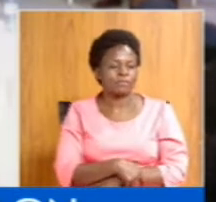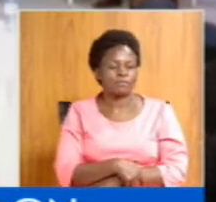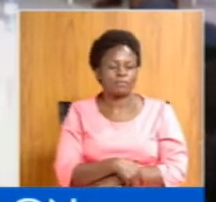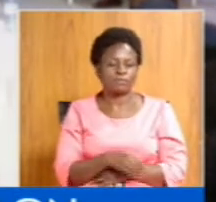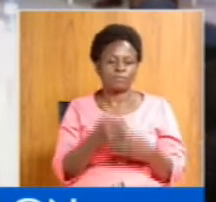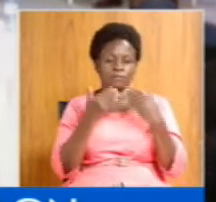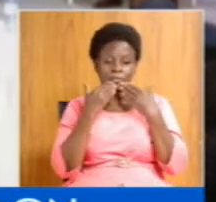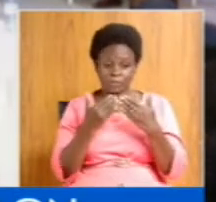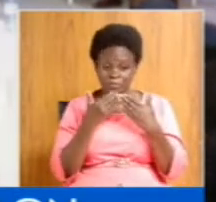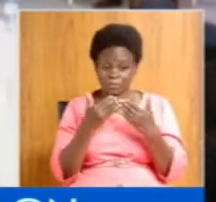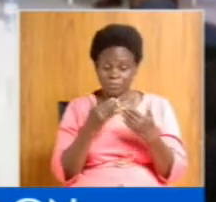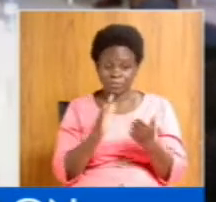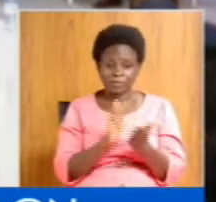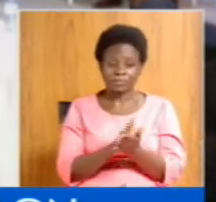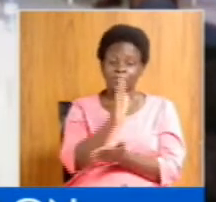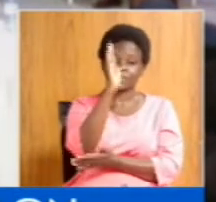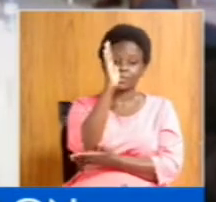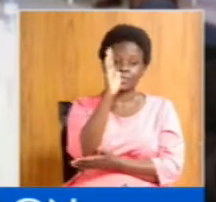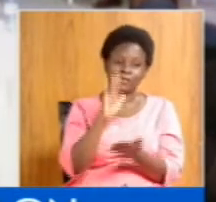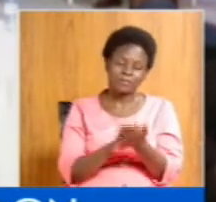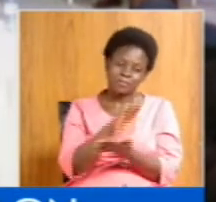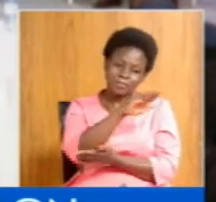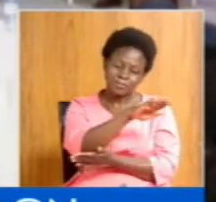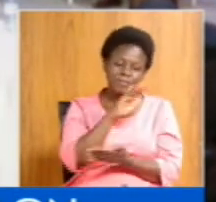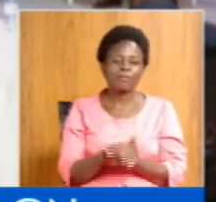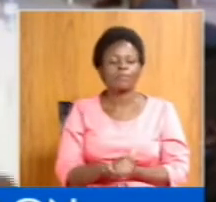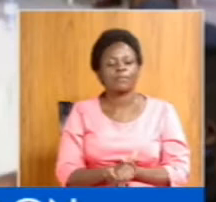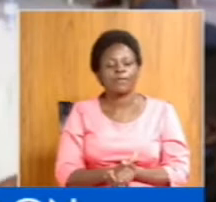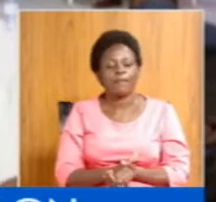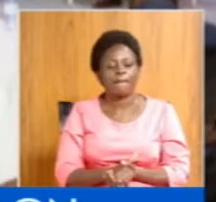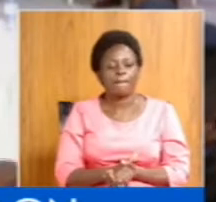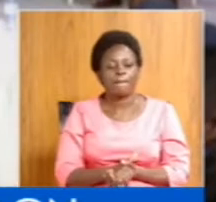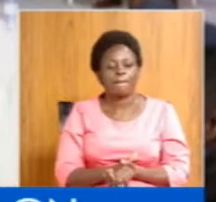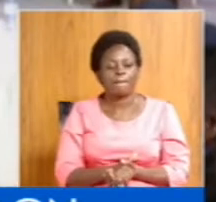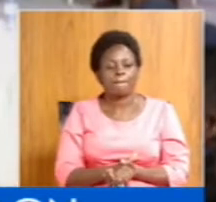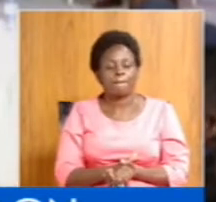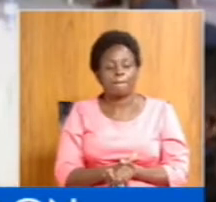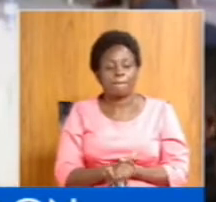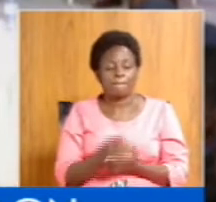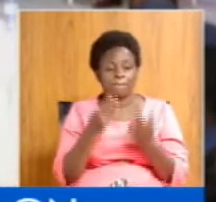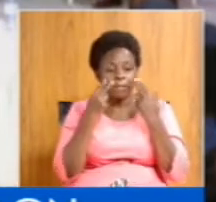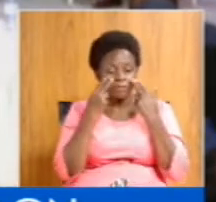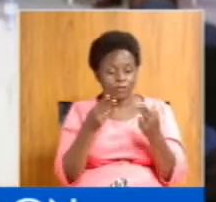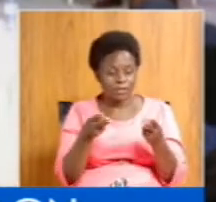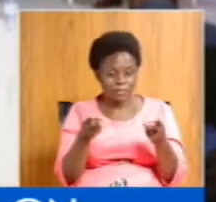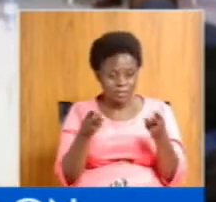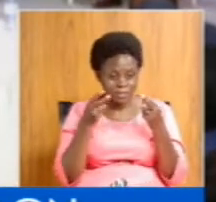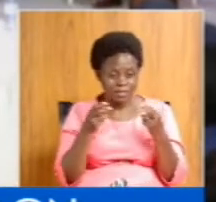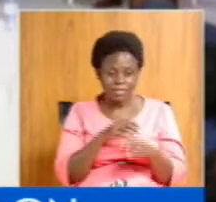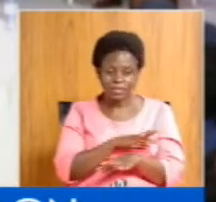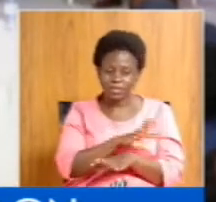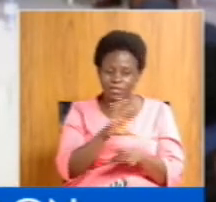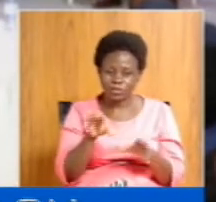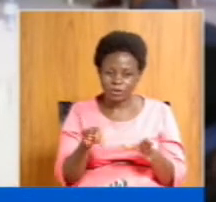thanks good afternoon good evening I think good evening listener and the viewers the listeners and wherever